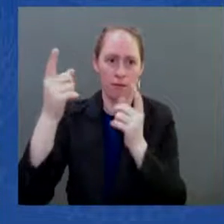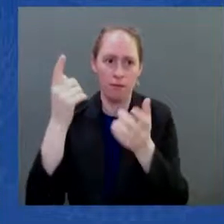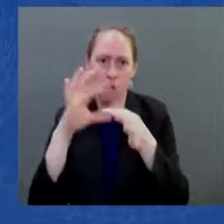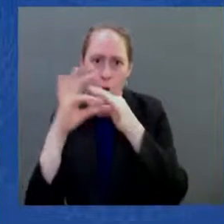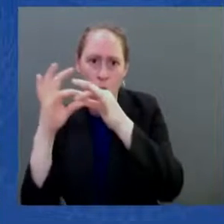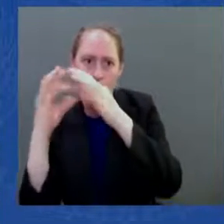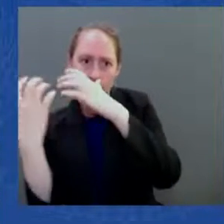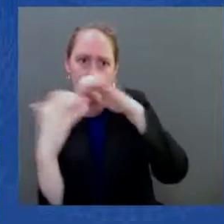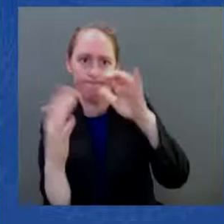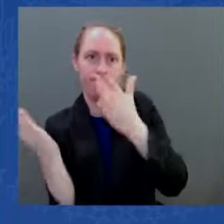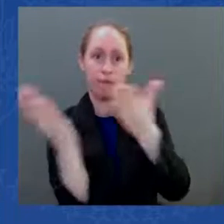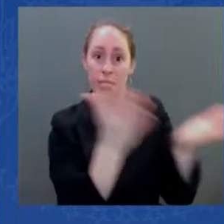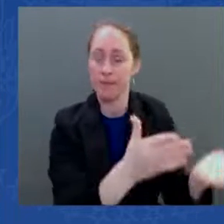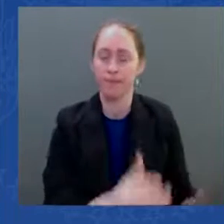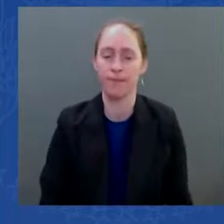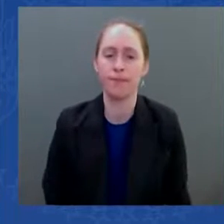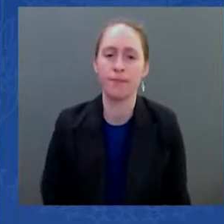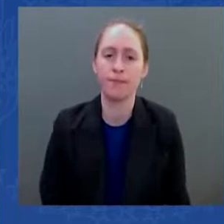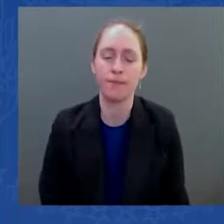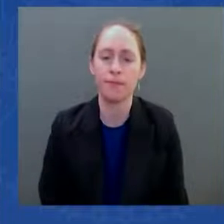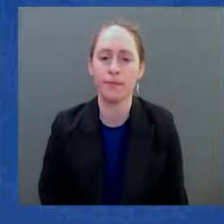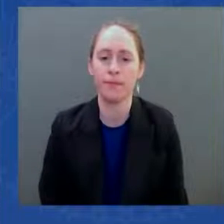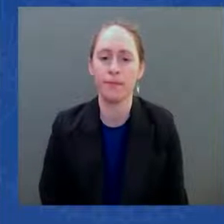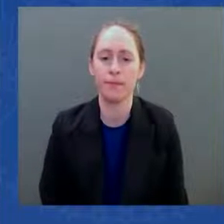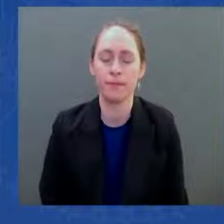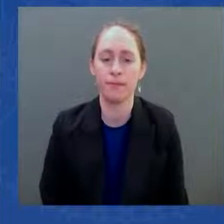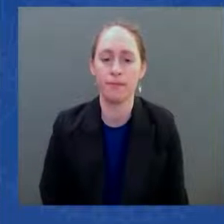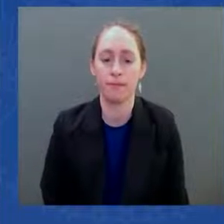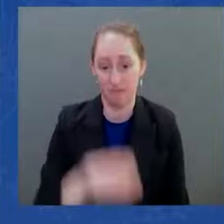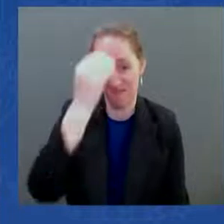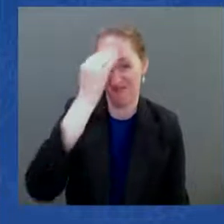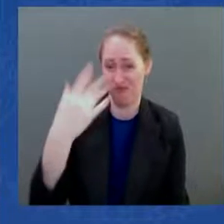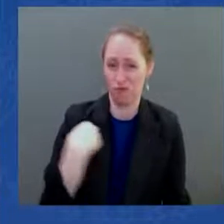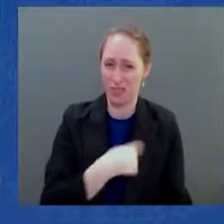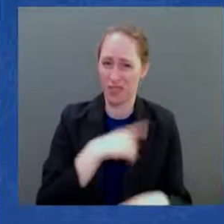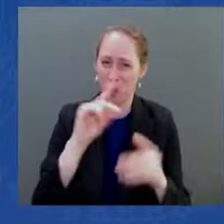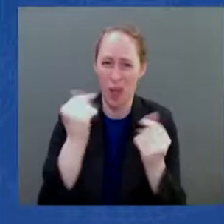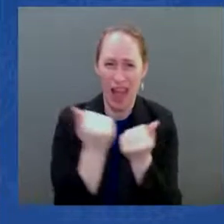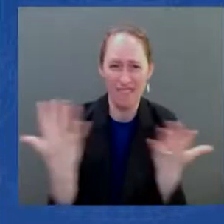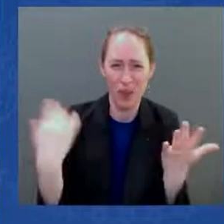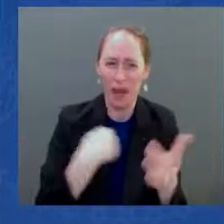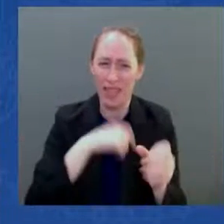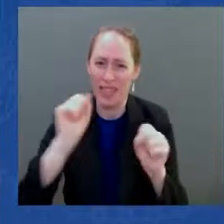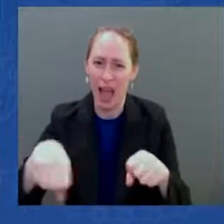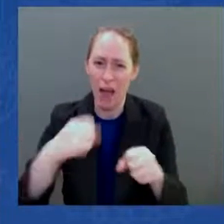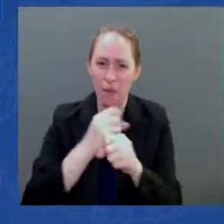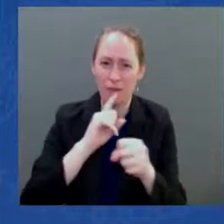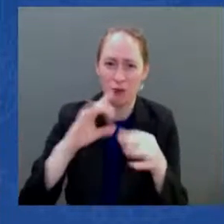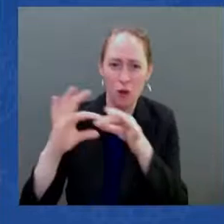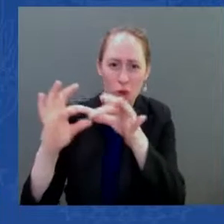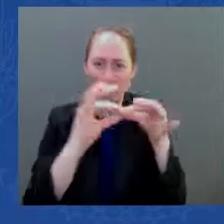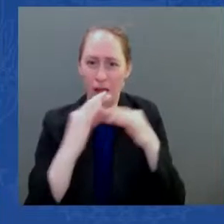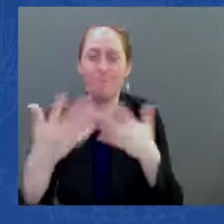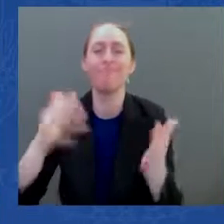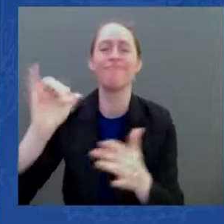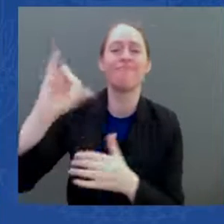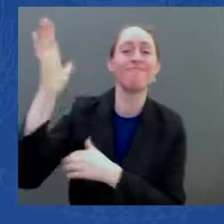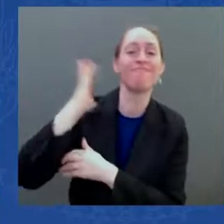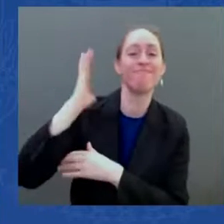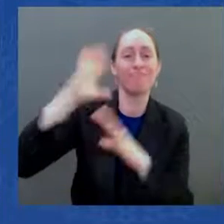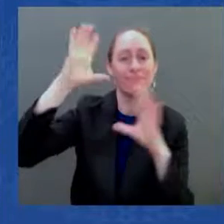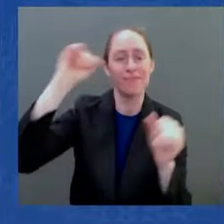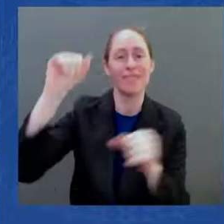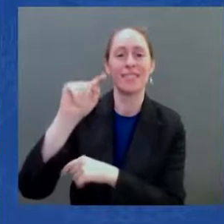Ukraine and fight for freedom, but to modernize Teddy Roosevelt's famous advice, sometimes we will speak softly and carry a